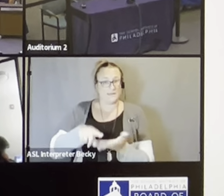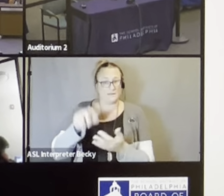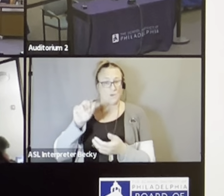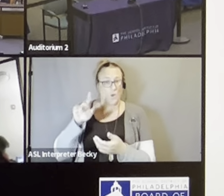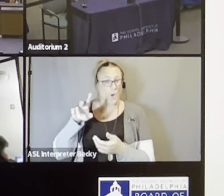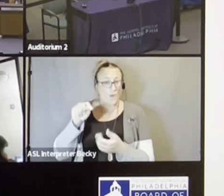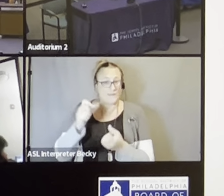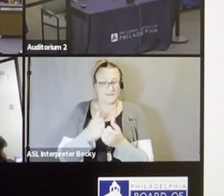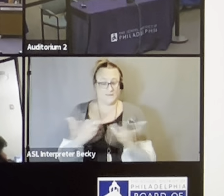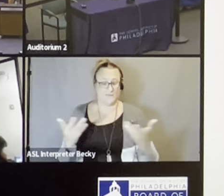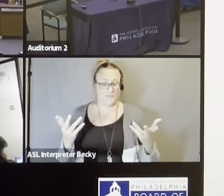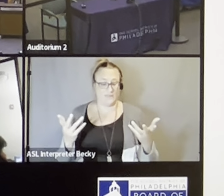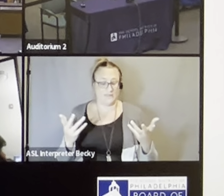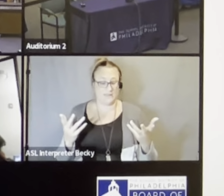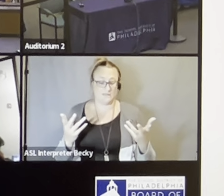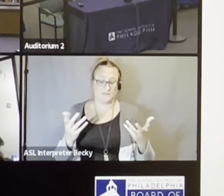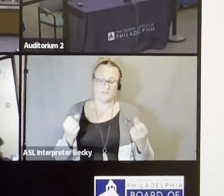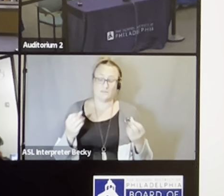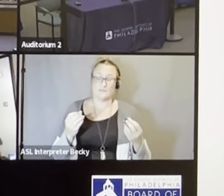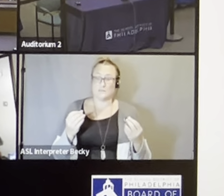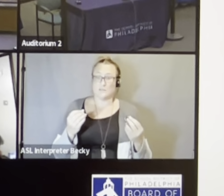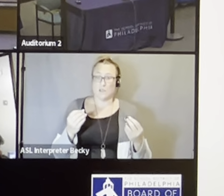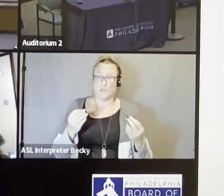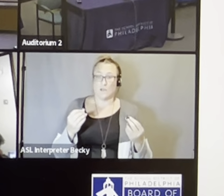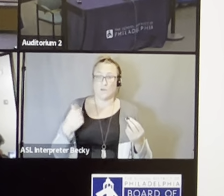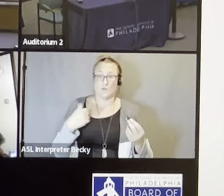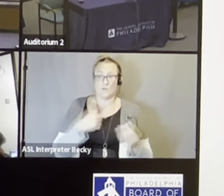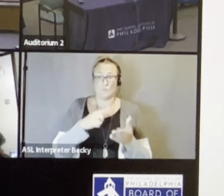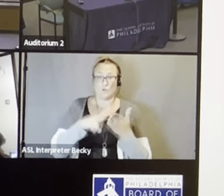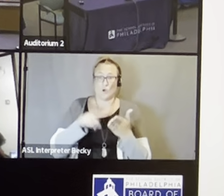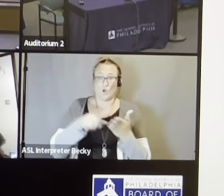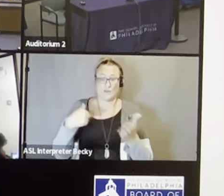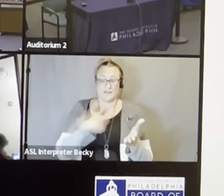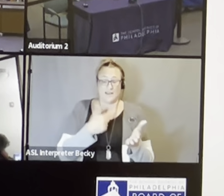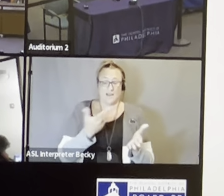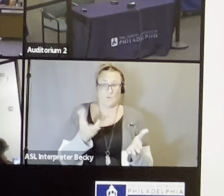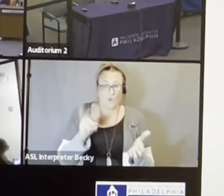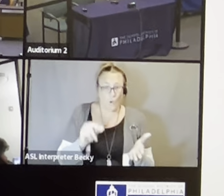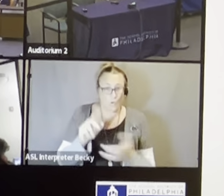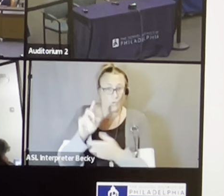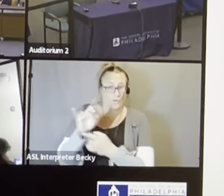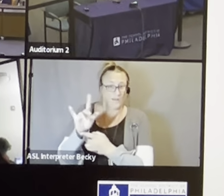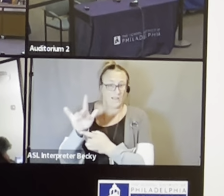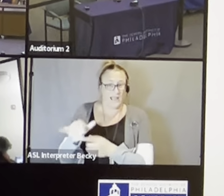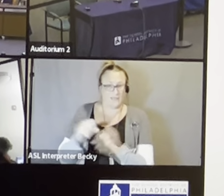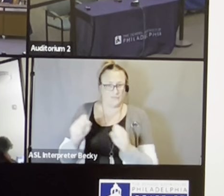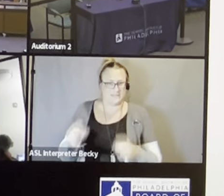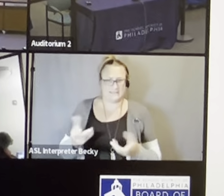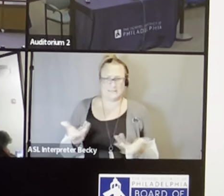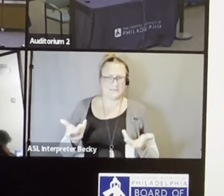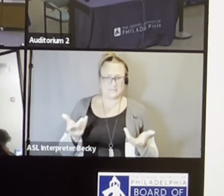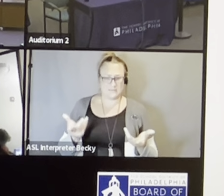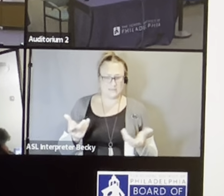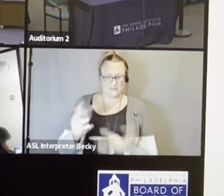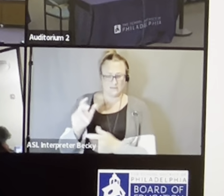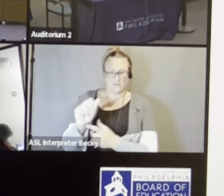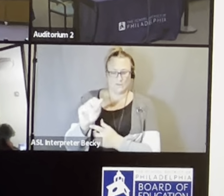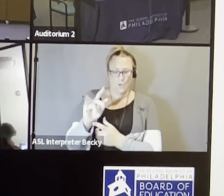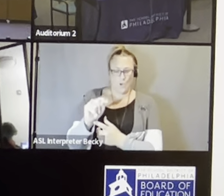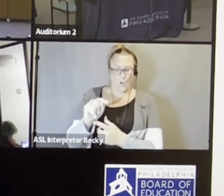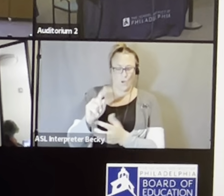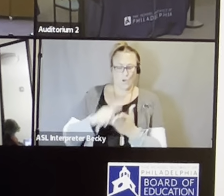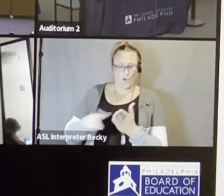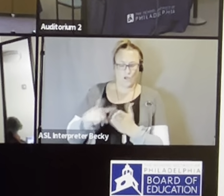And a part of that would be auditing, we're auditing our own lottery system, right? And auditing, you know, auditing this across the both